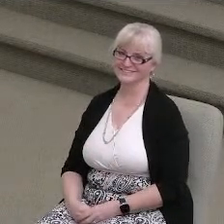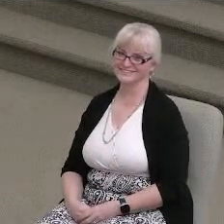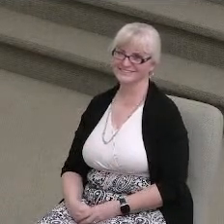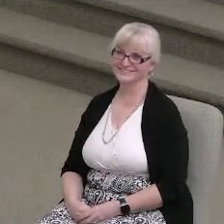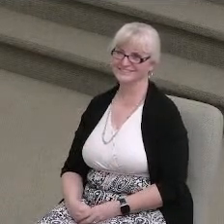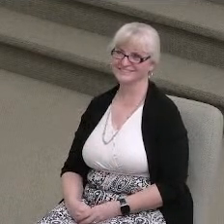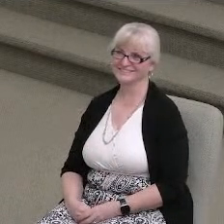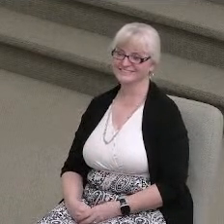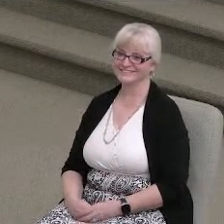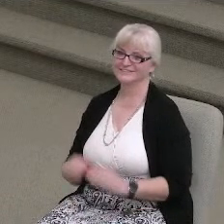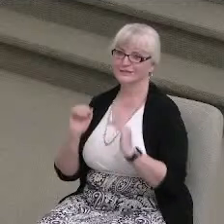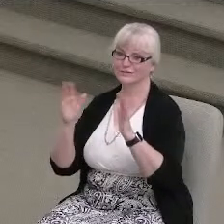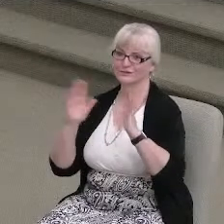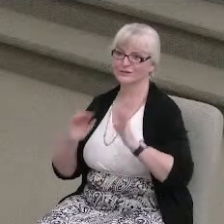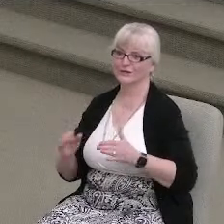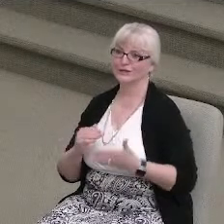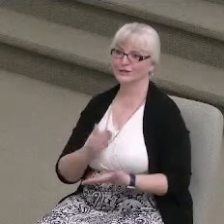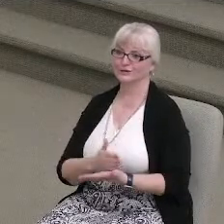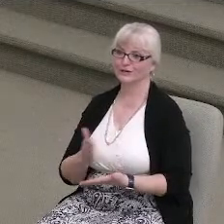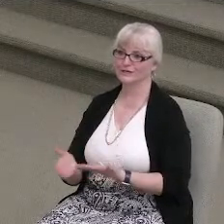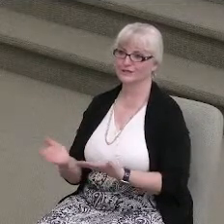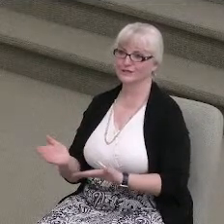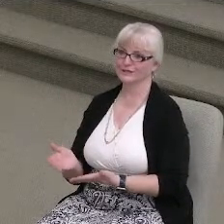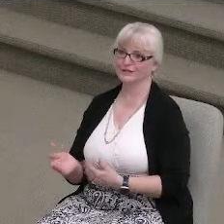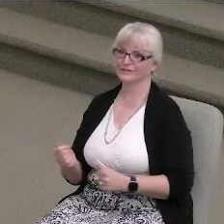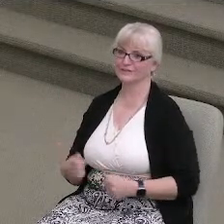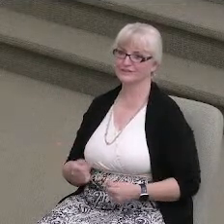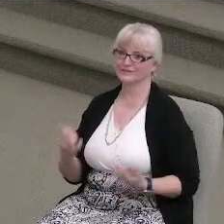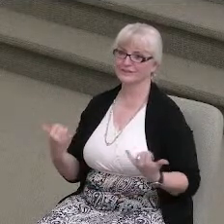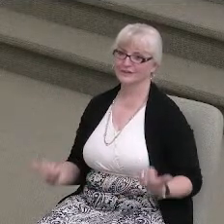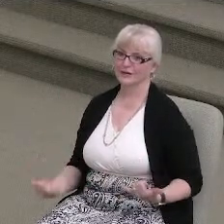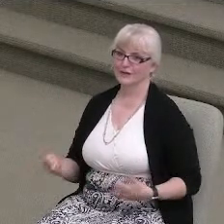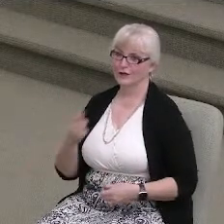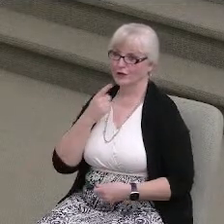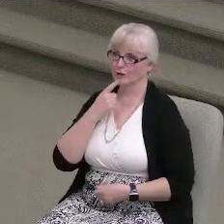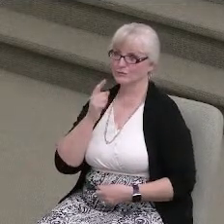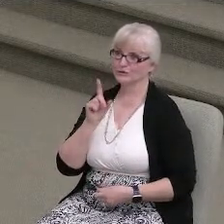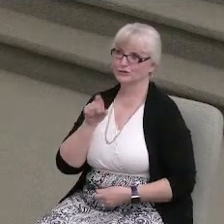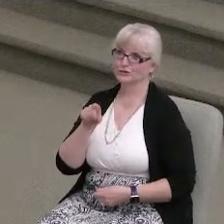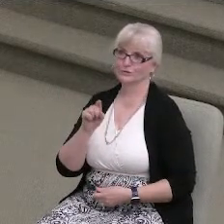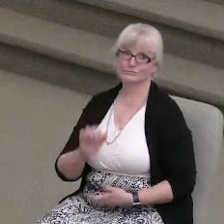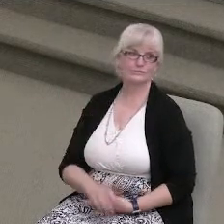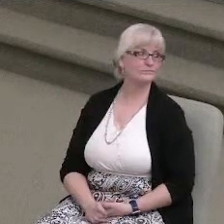And I have a great lesson up there today, I'm sure, as are we in here.